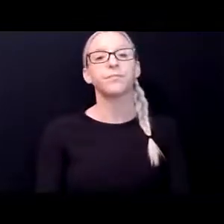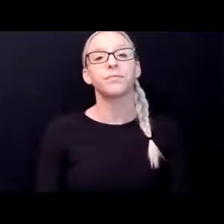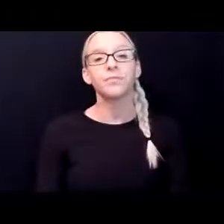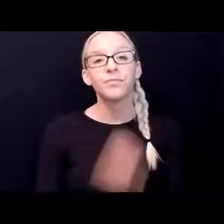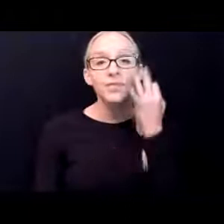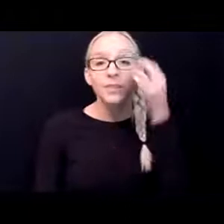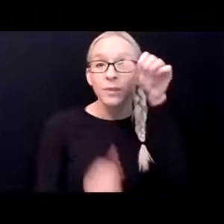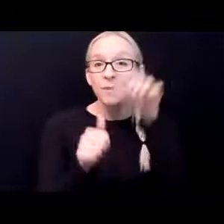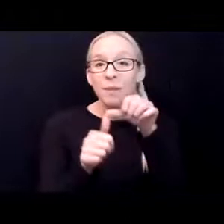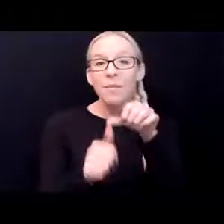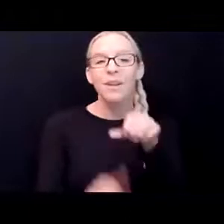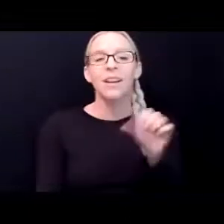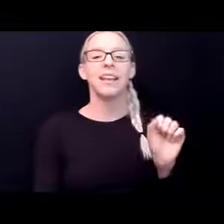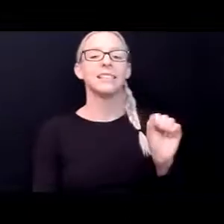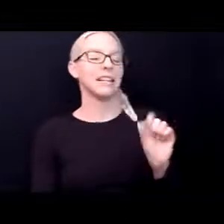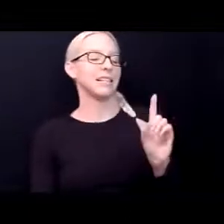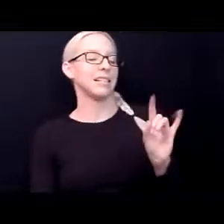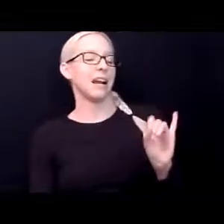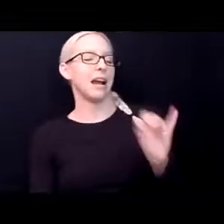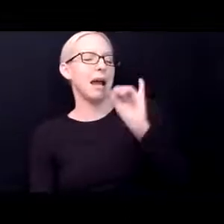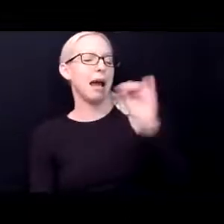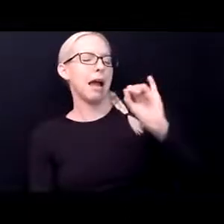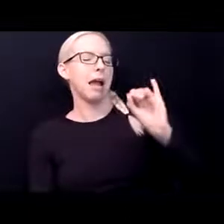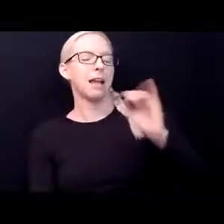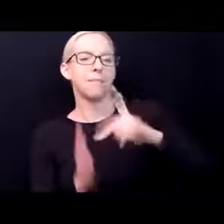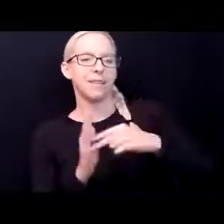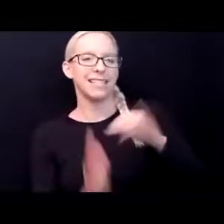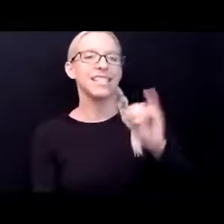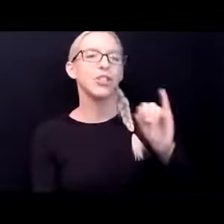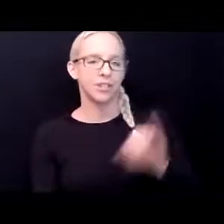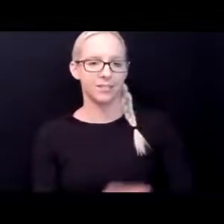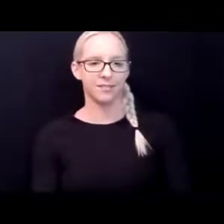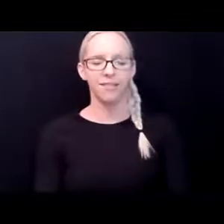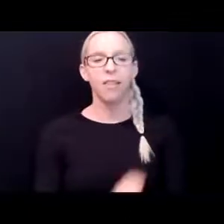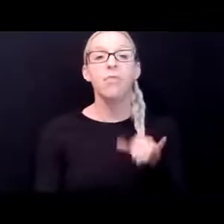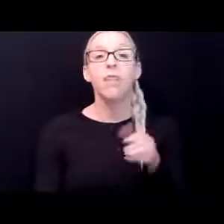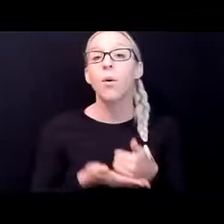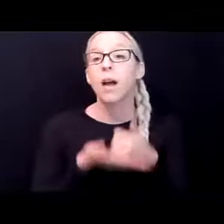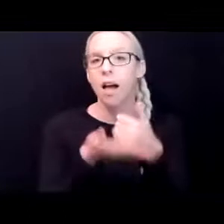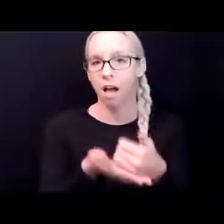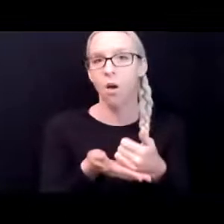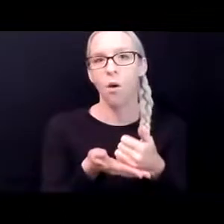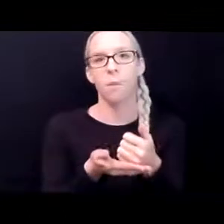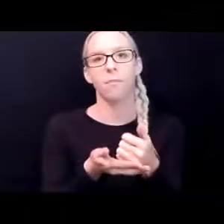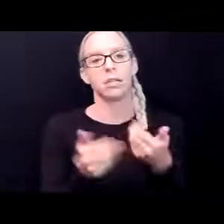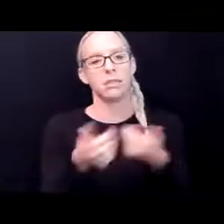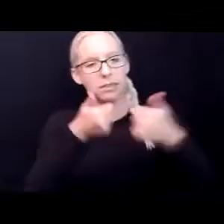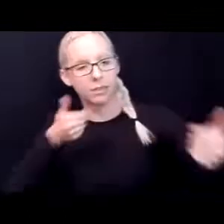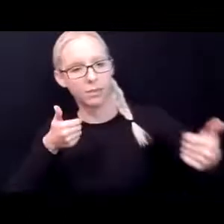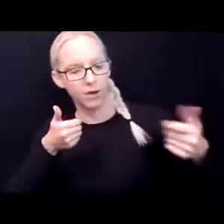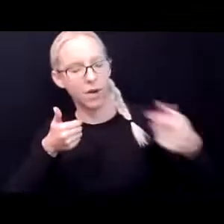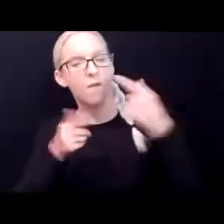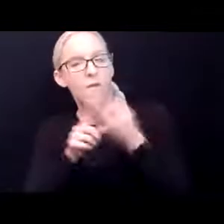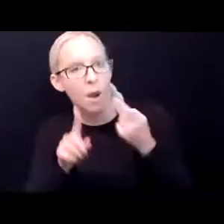I in SSDI is insurance, it'll help us distinguish that from the SSI program,